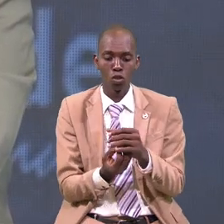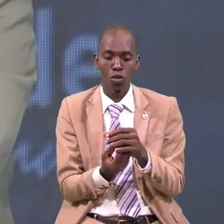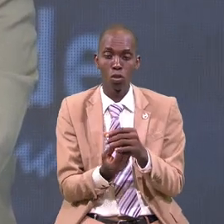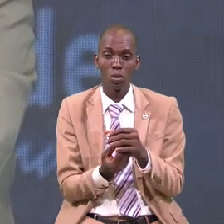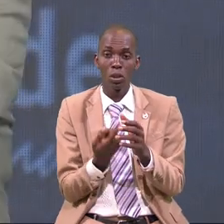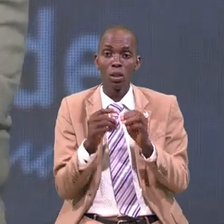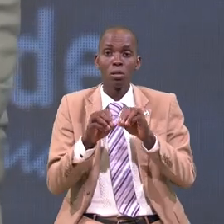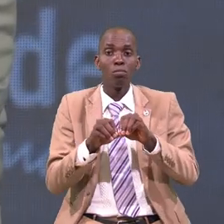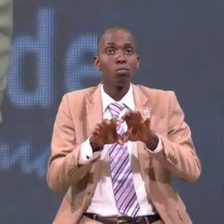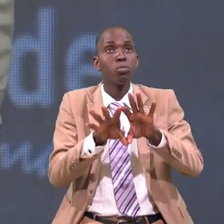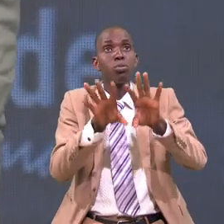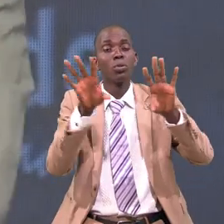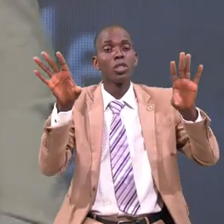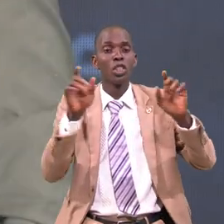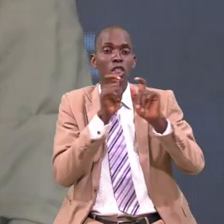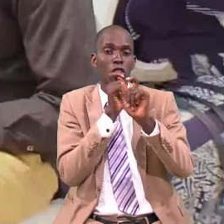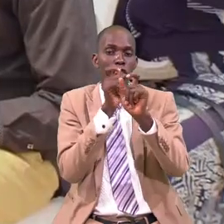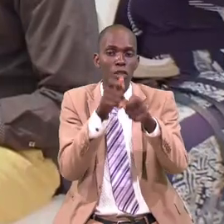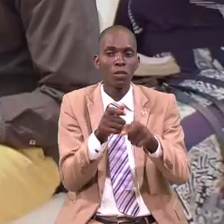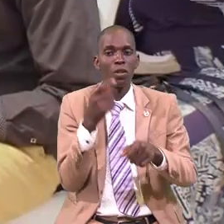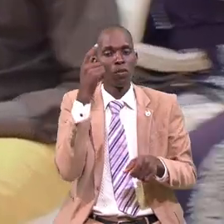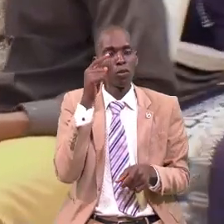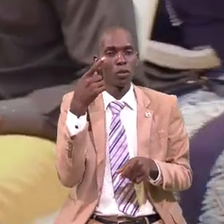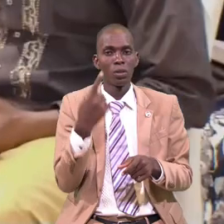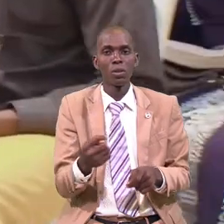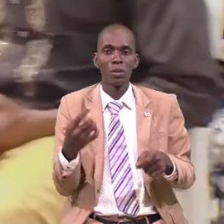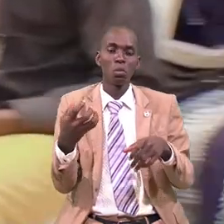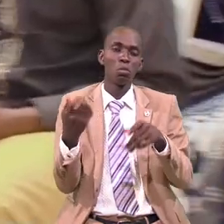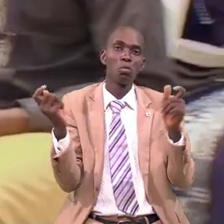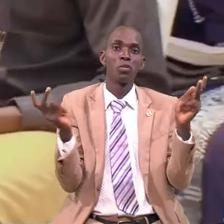The glowing trophy for the triumphant.